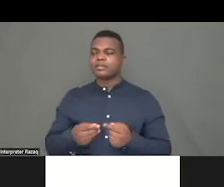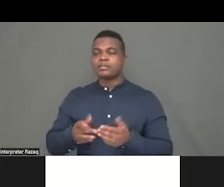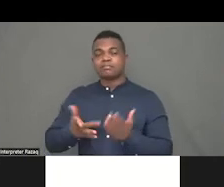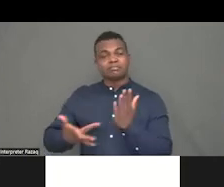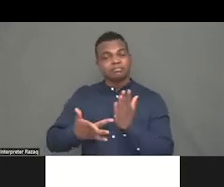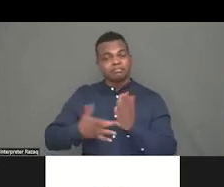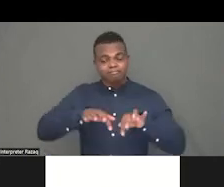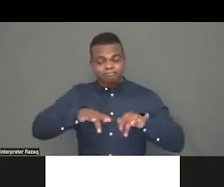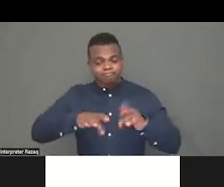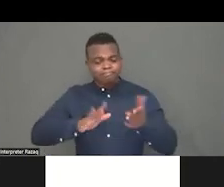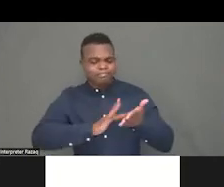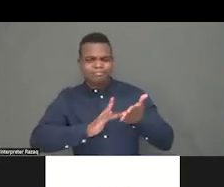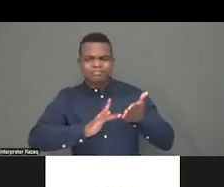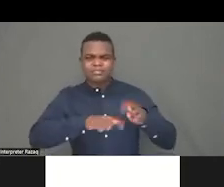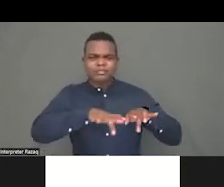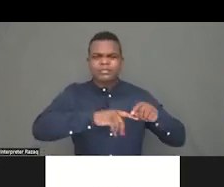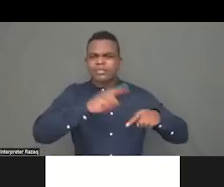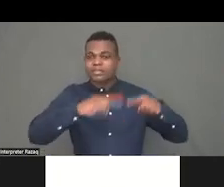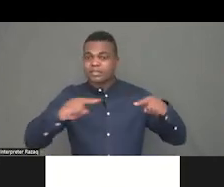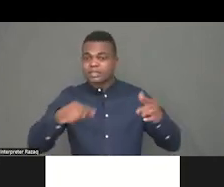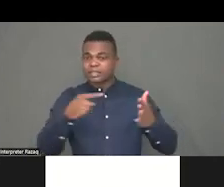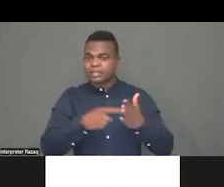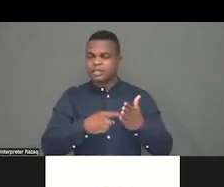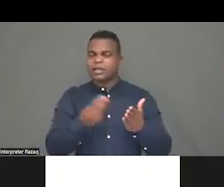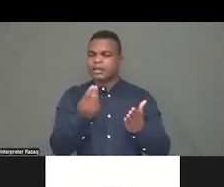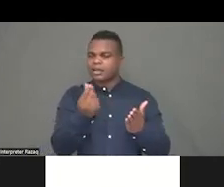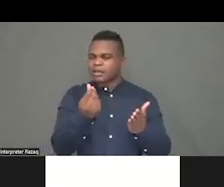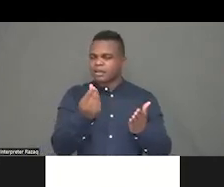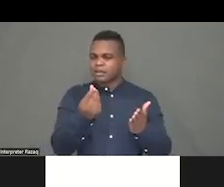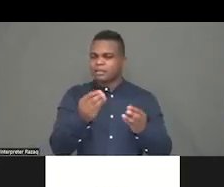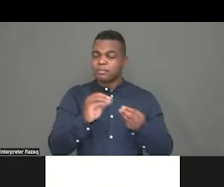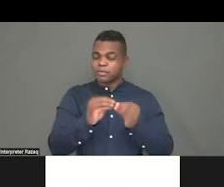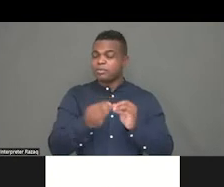different types of impairments. Because